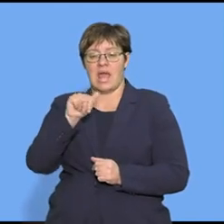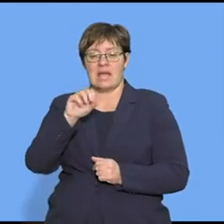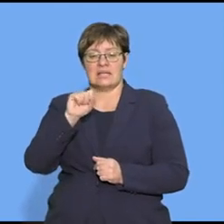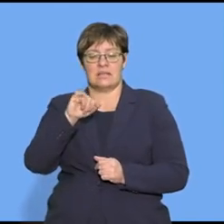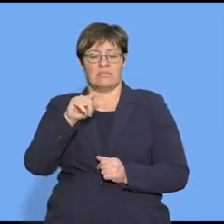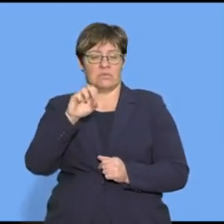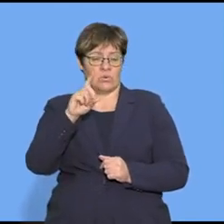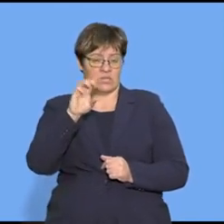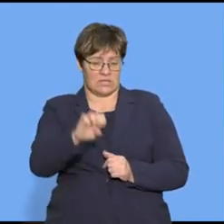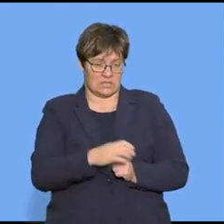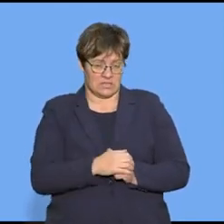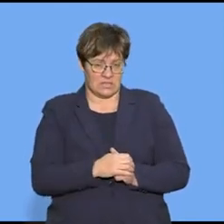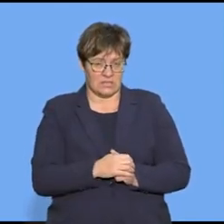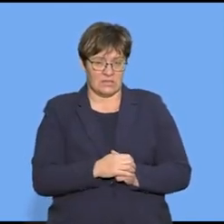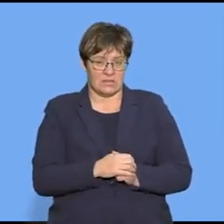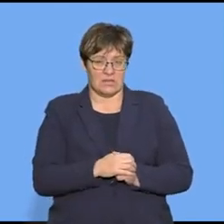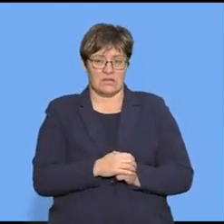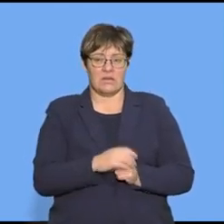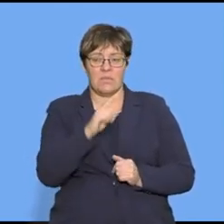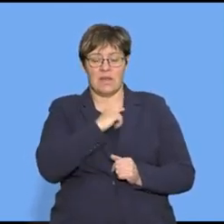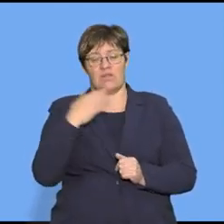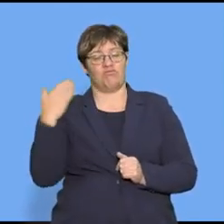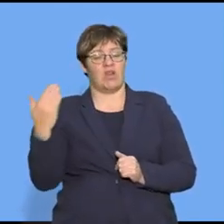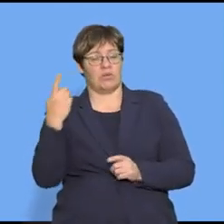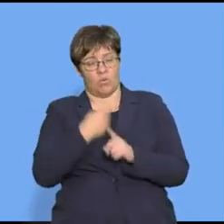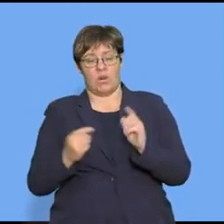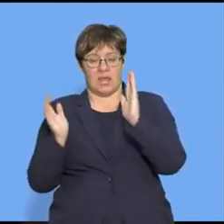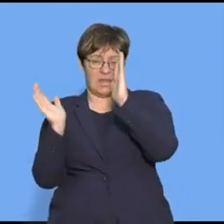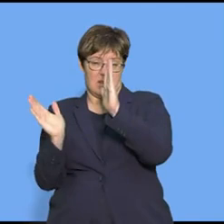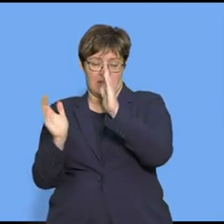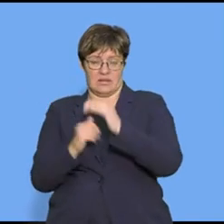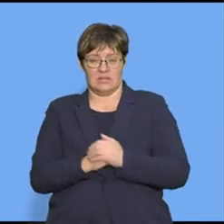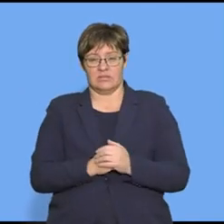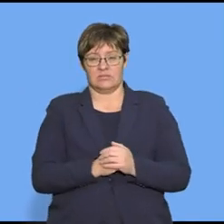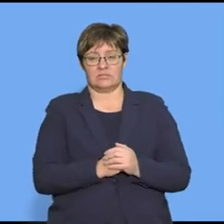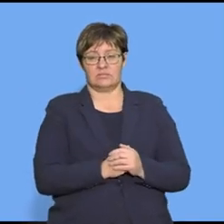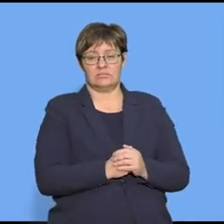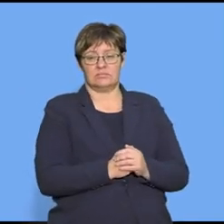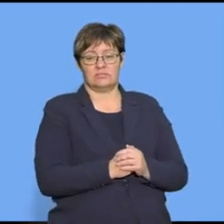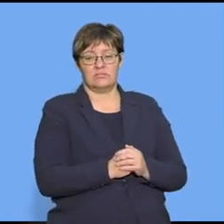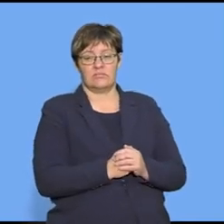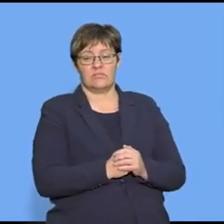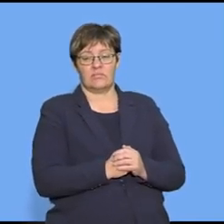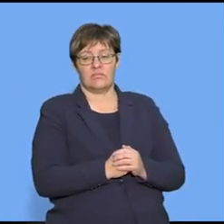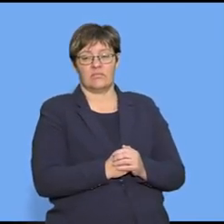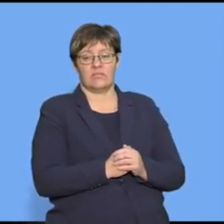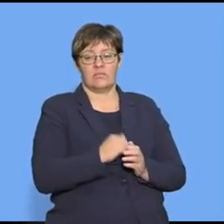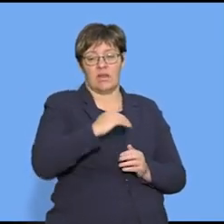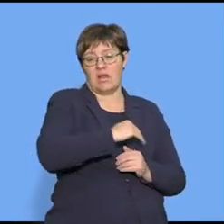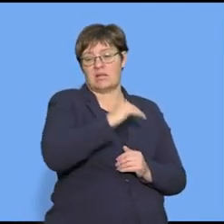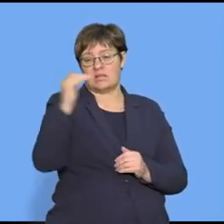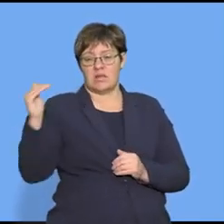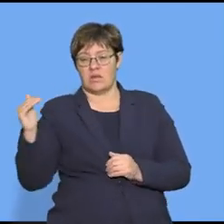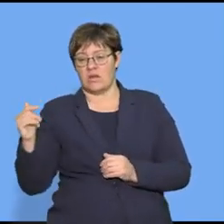asymptote. So it can only be on the right-hand side. Hence, you can see my arm is just there. It